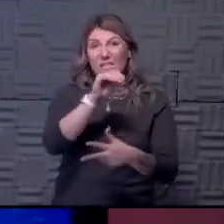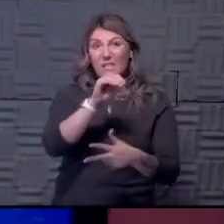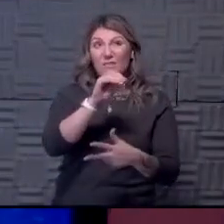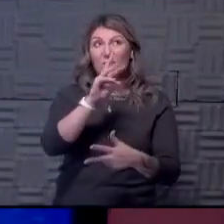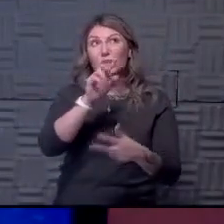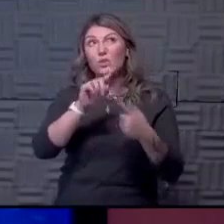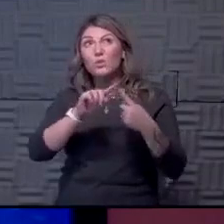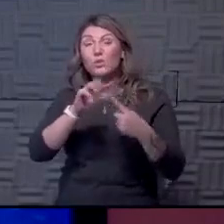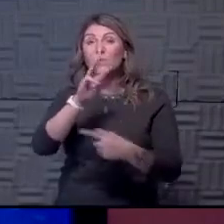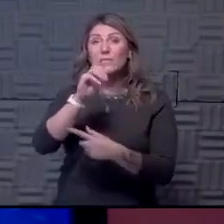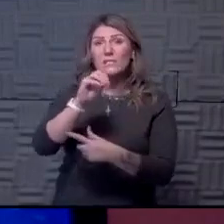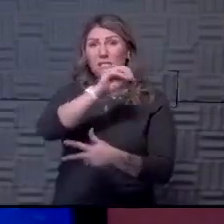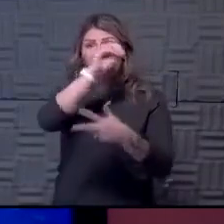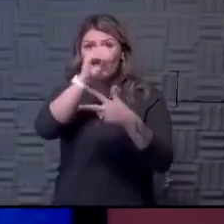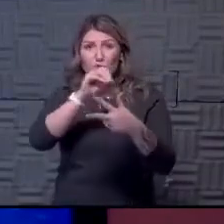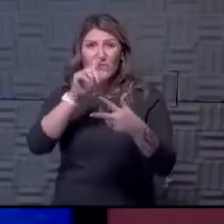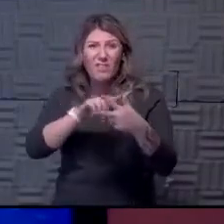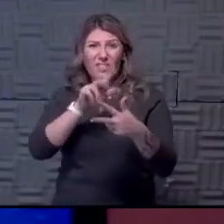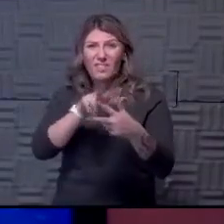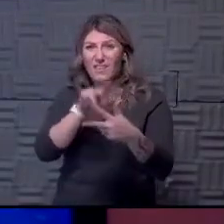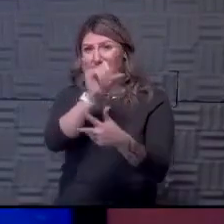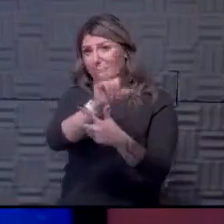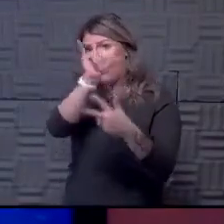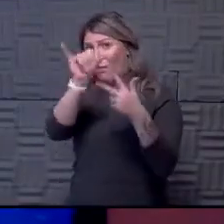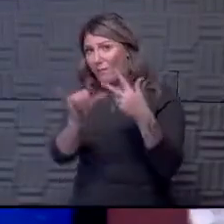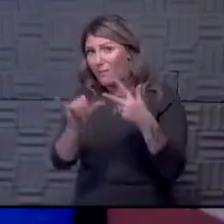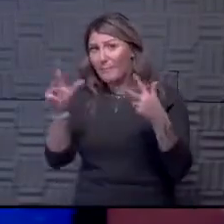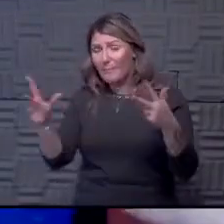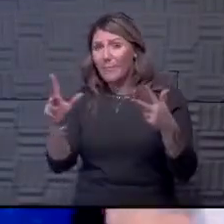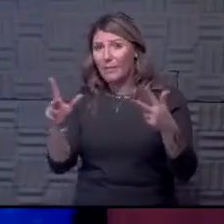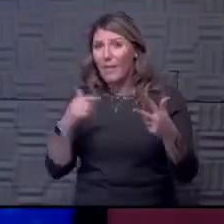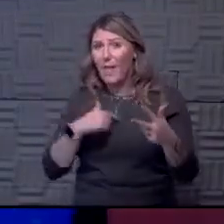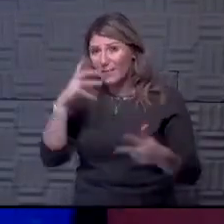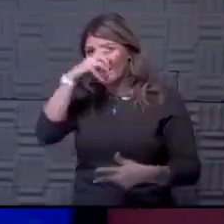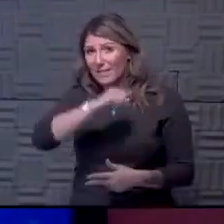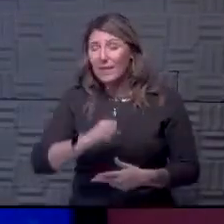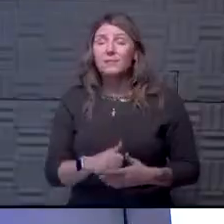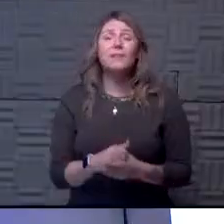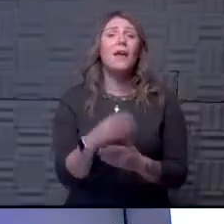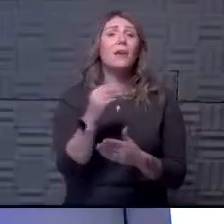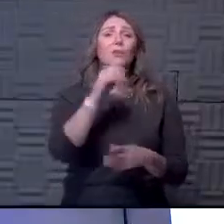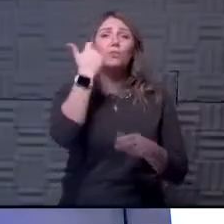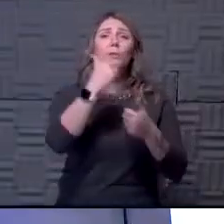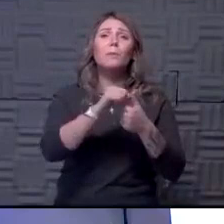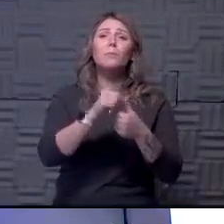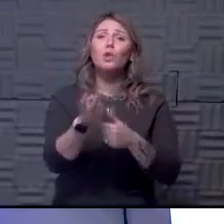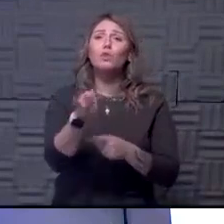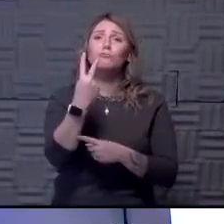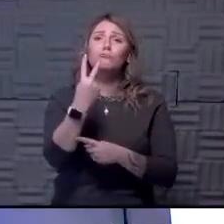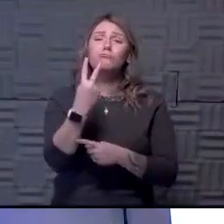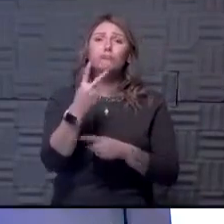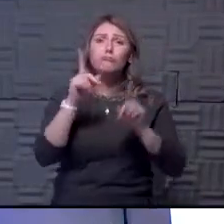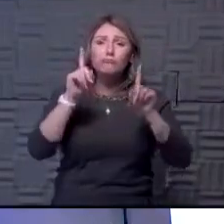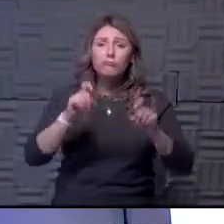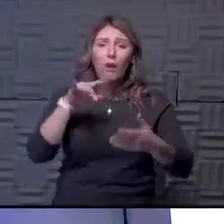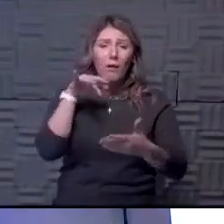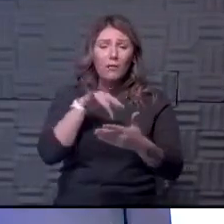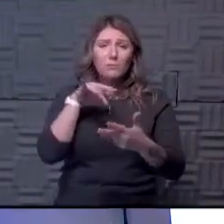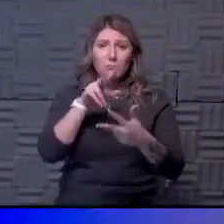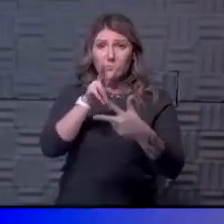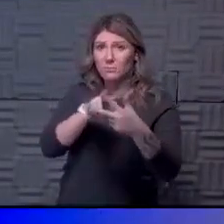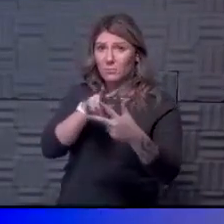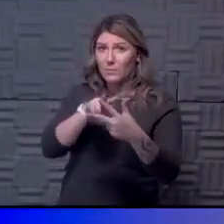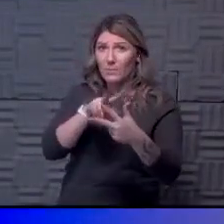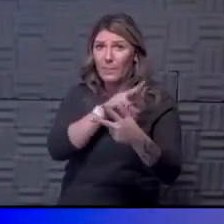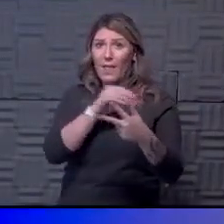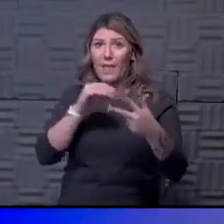is exactly where J&J is. So I think it's all going to come out to be about the same. That's my guess. Yeah, and remember, these two trials, Moderna, Pfizer,